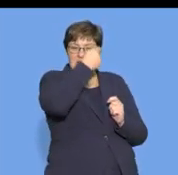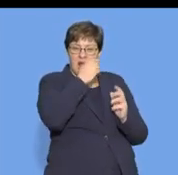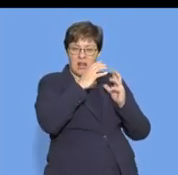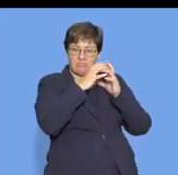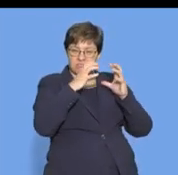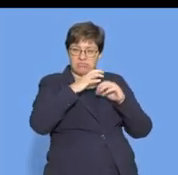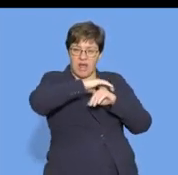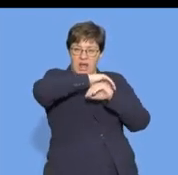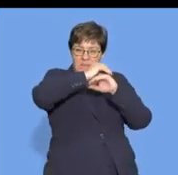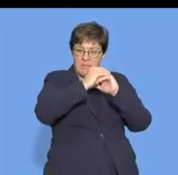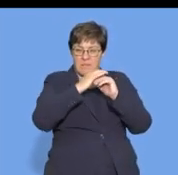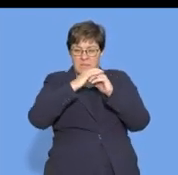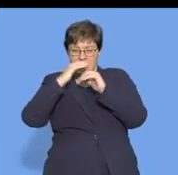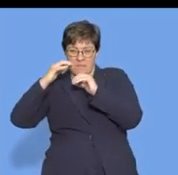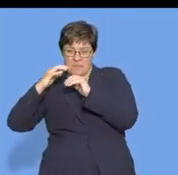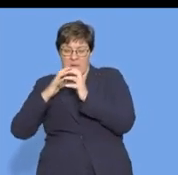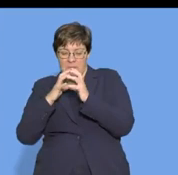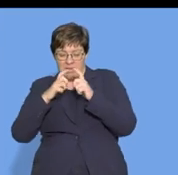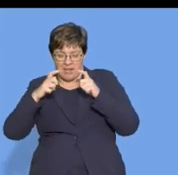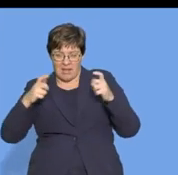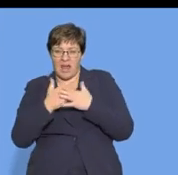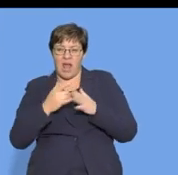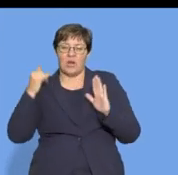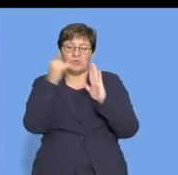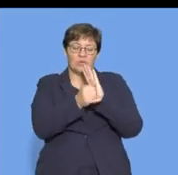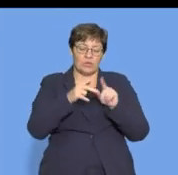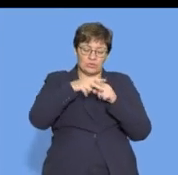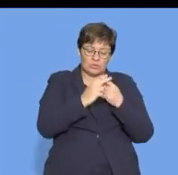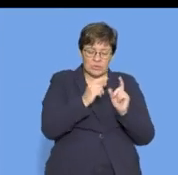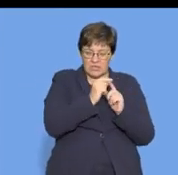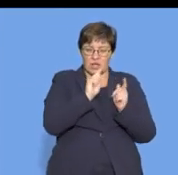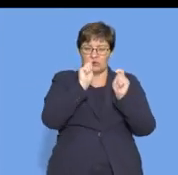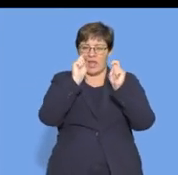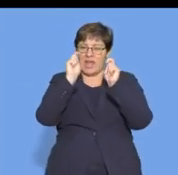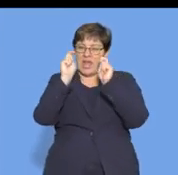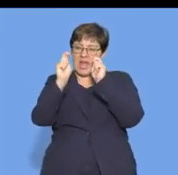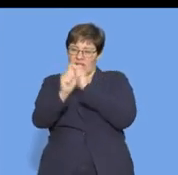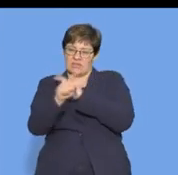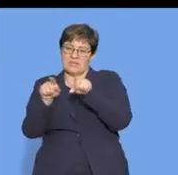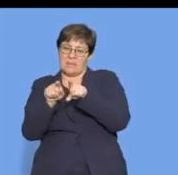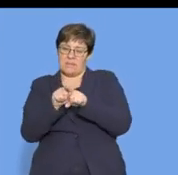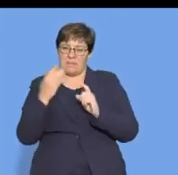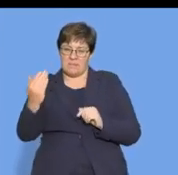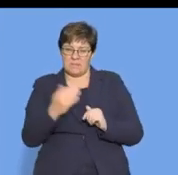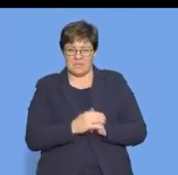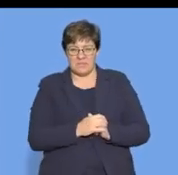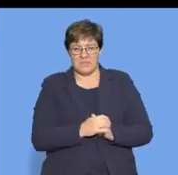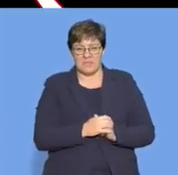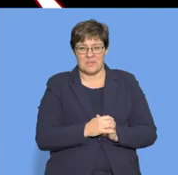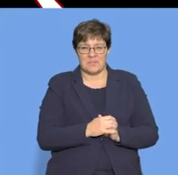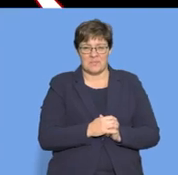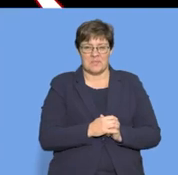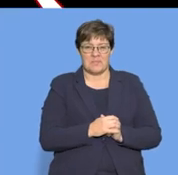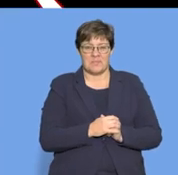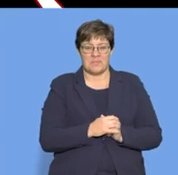time increases and goes closer to the present, and we can see how the tools actually changed.